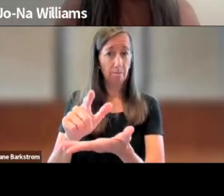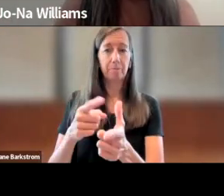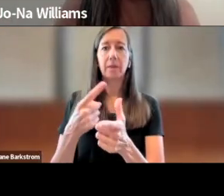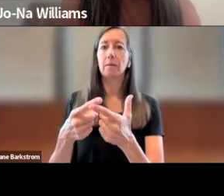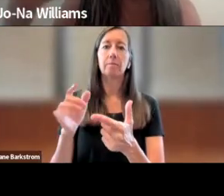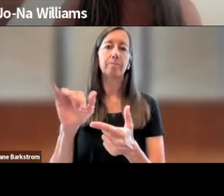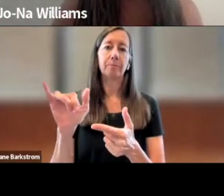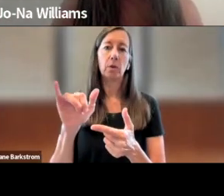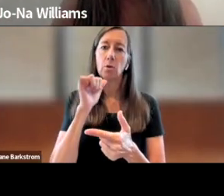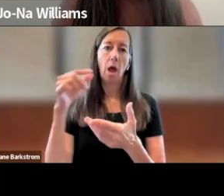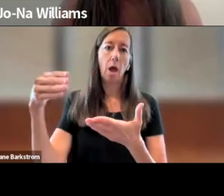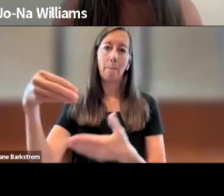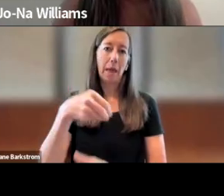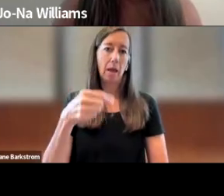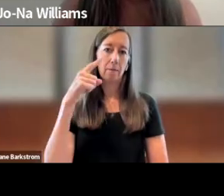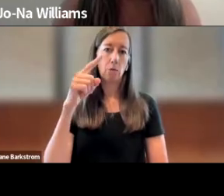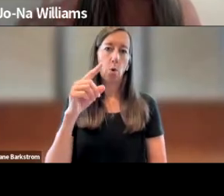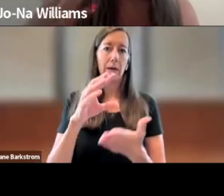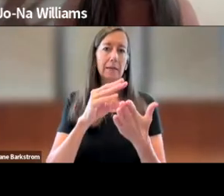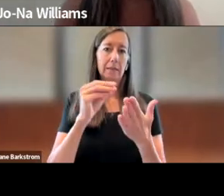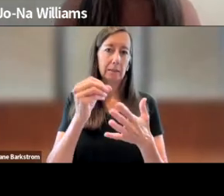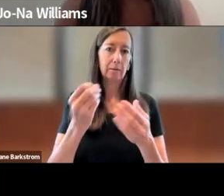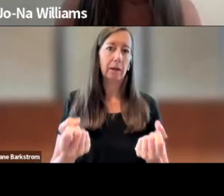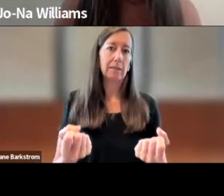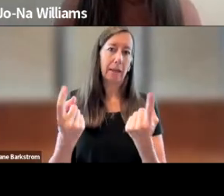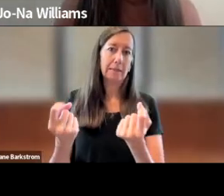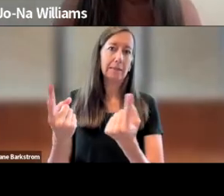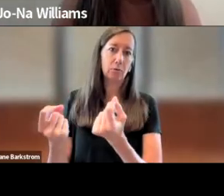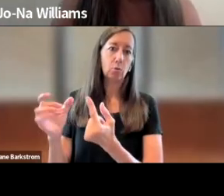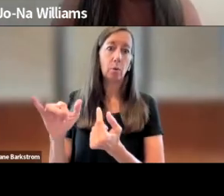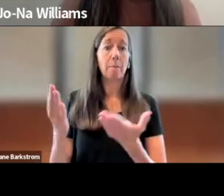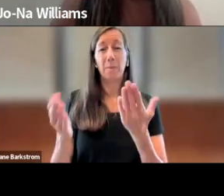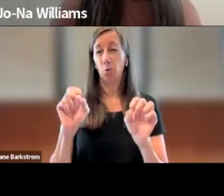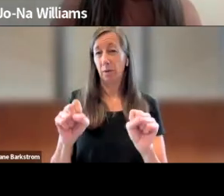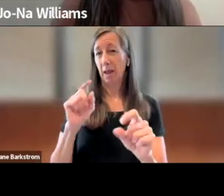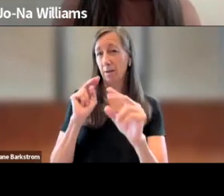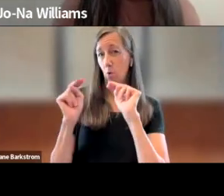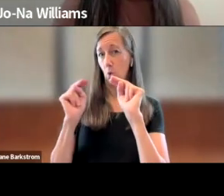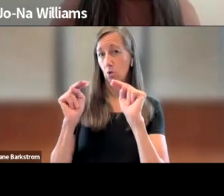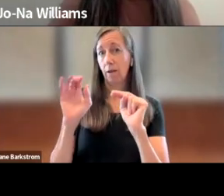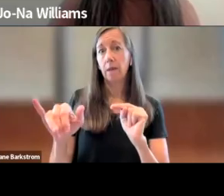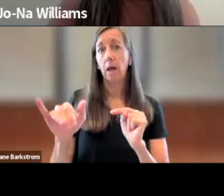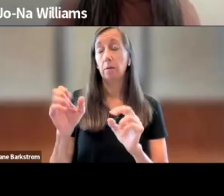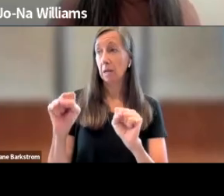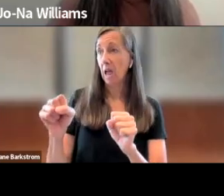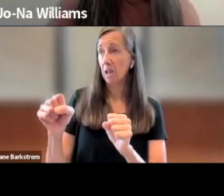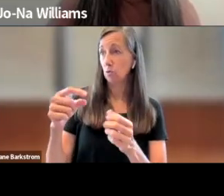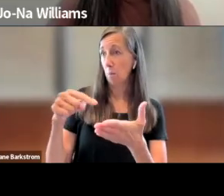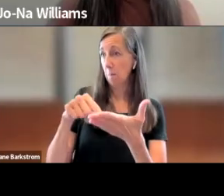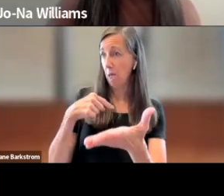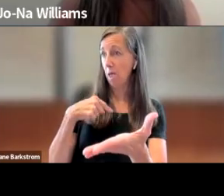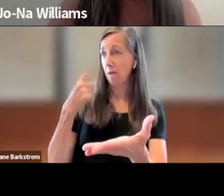for expenses, that might be something that you can negotiate. Can you at least pay for my travel? Can you pay for